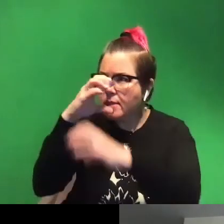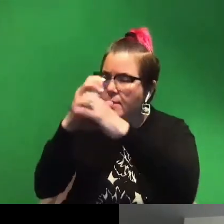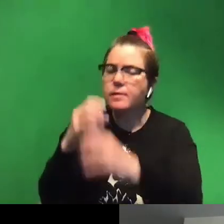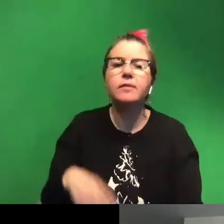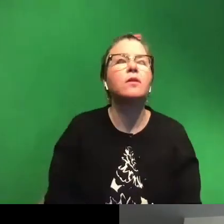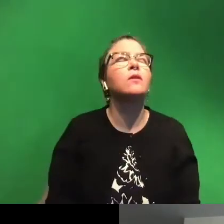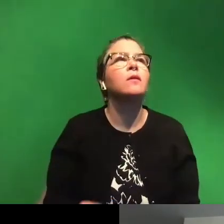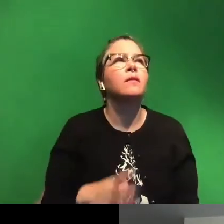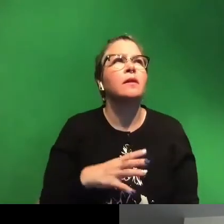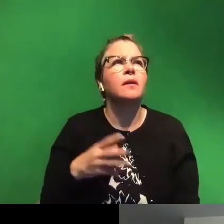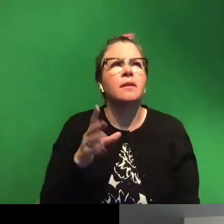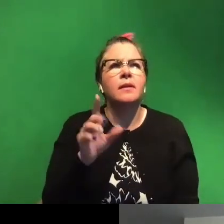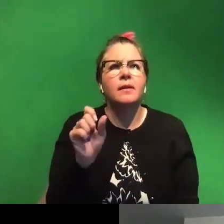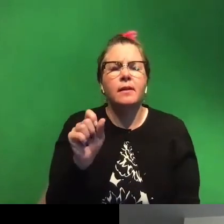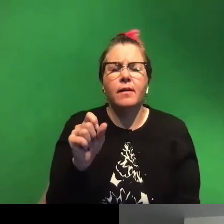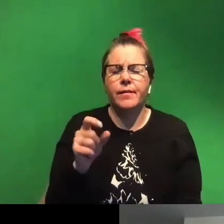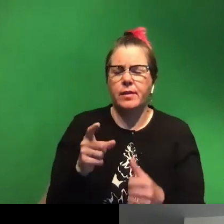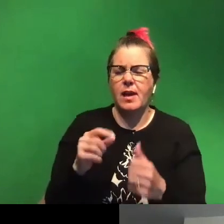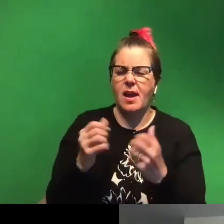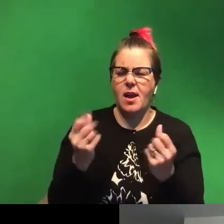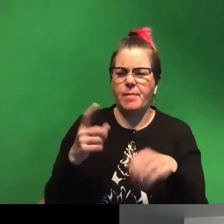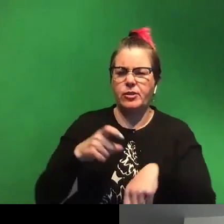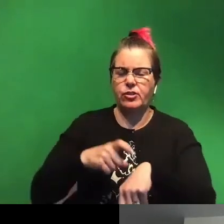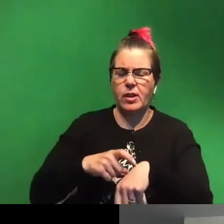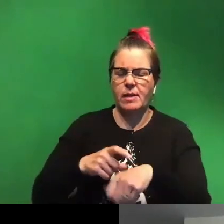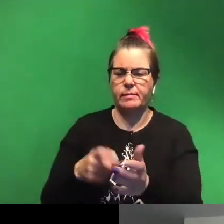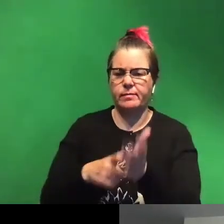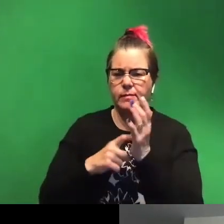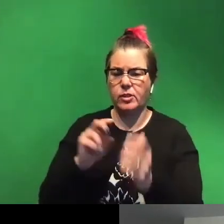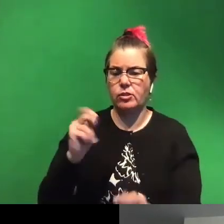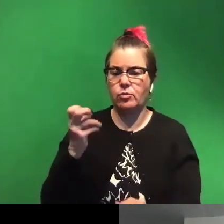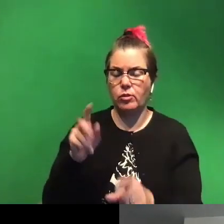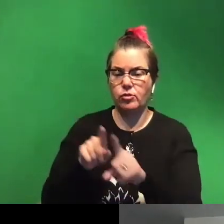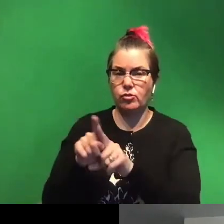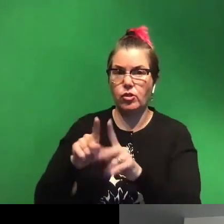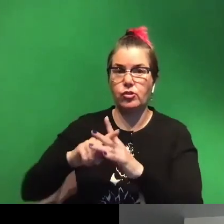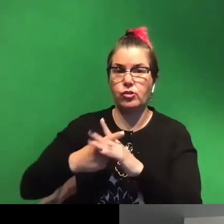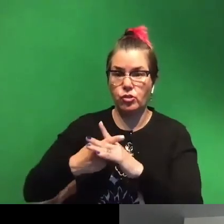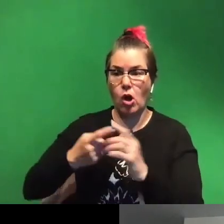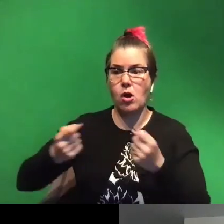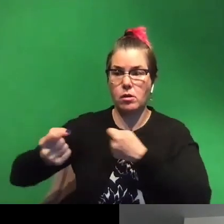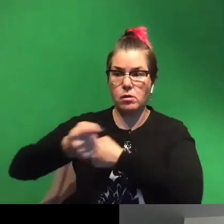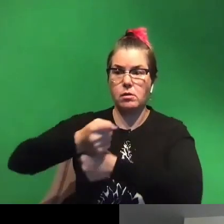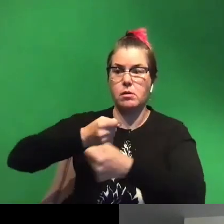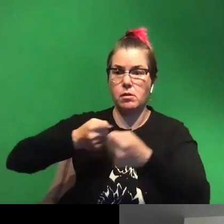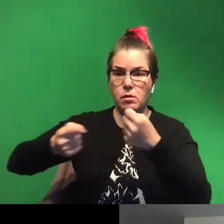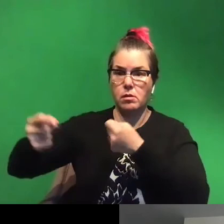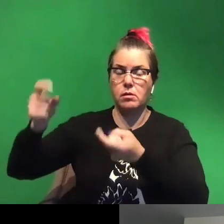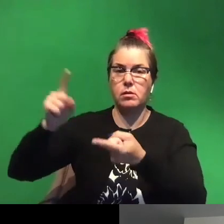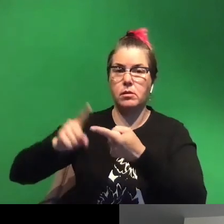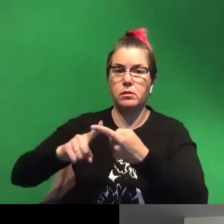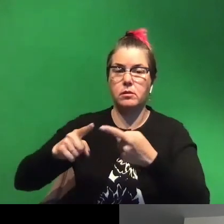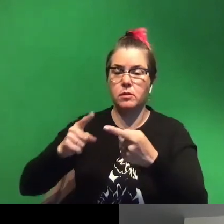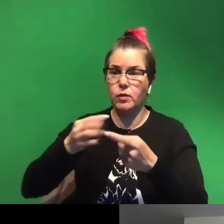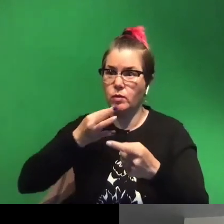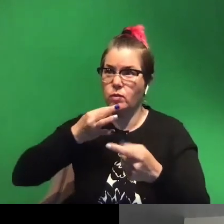okay. First of all, how much time does it take for when these neutron stars start orbiting each other to when it's like, oh man, it's about to